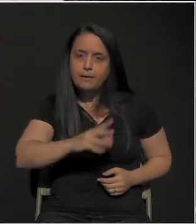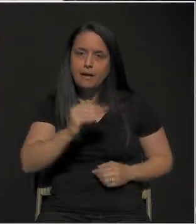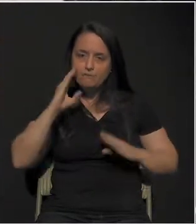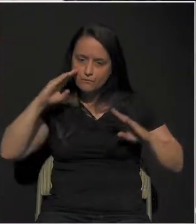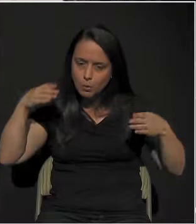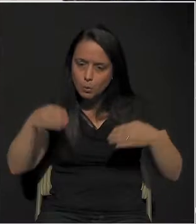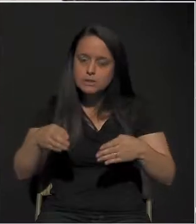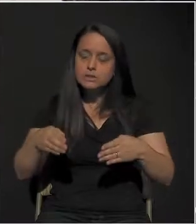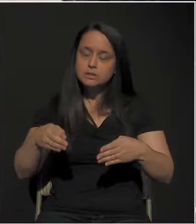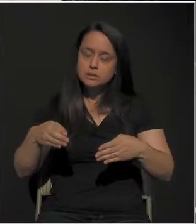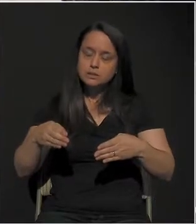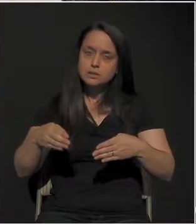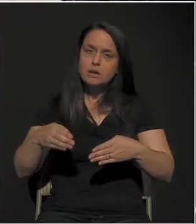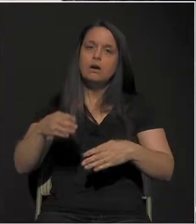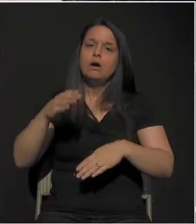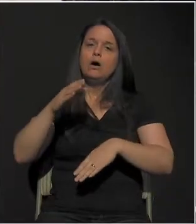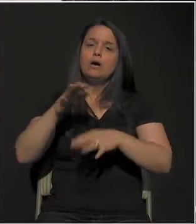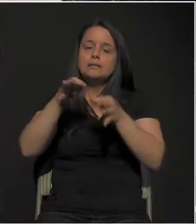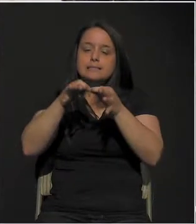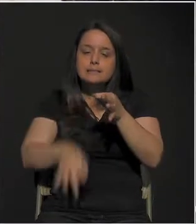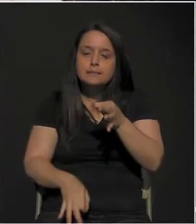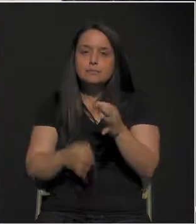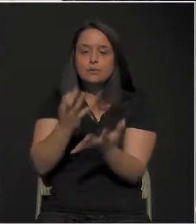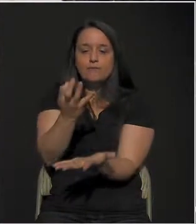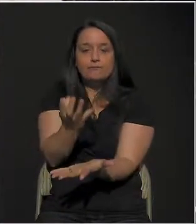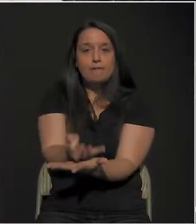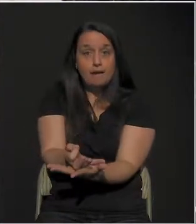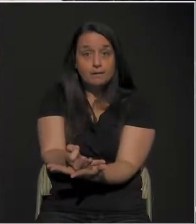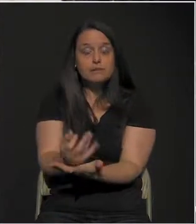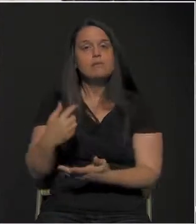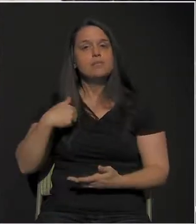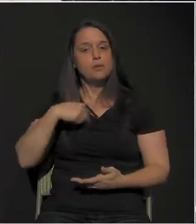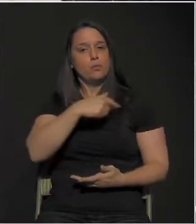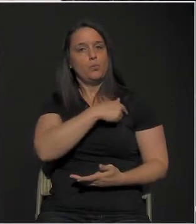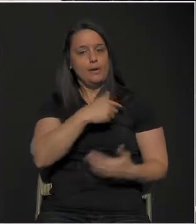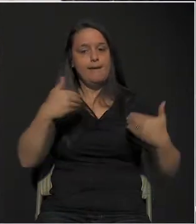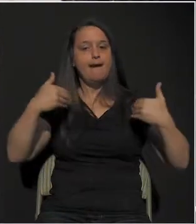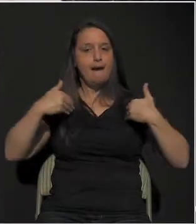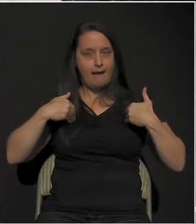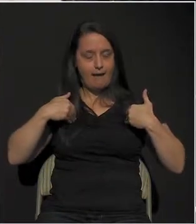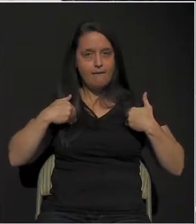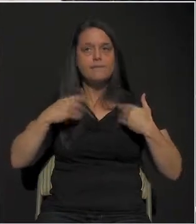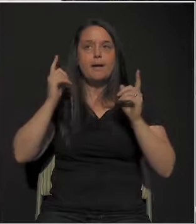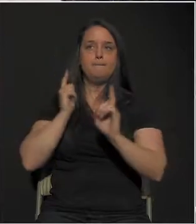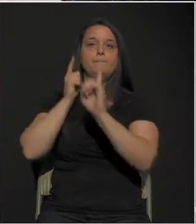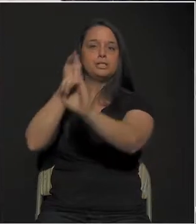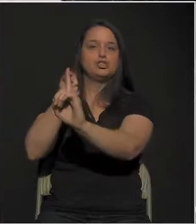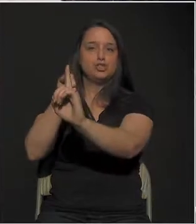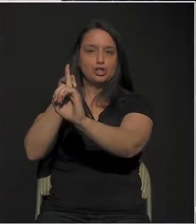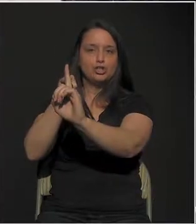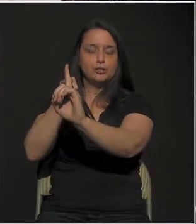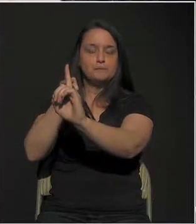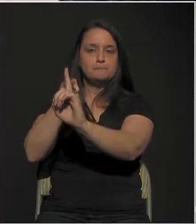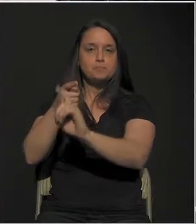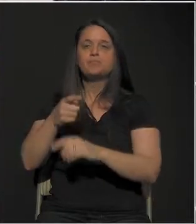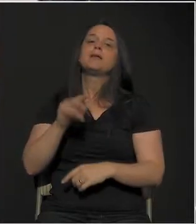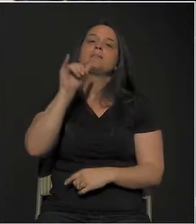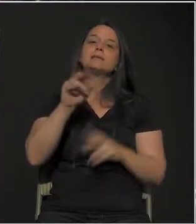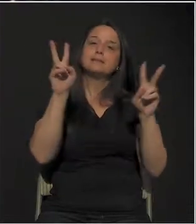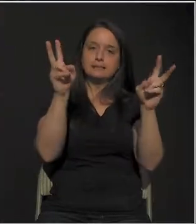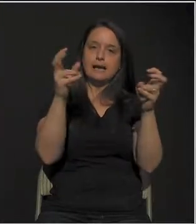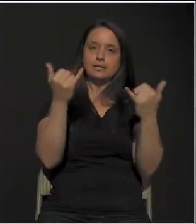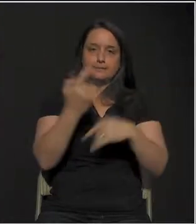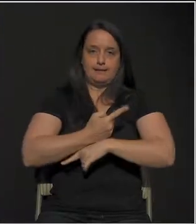if we can, on the very simple fact that we have a mission. And that's the title of the message